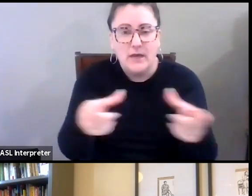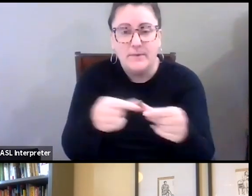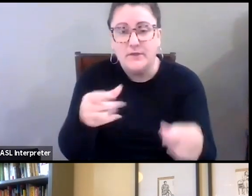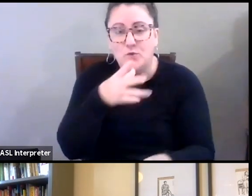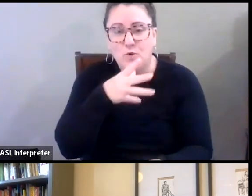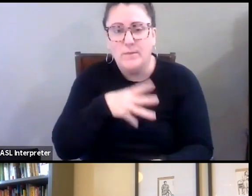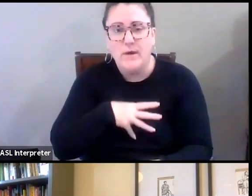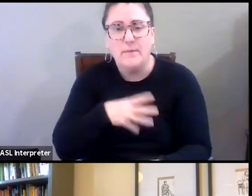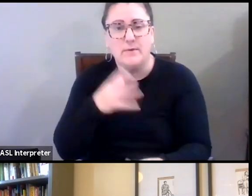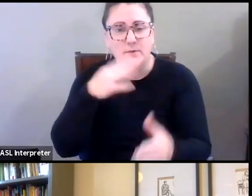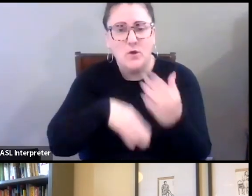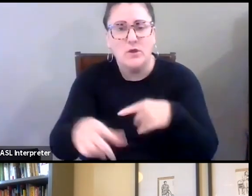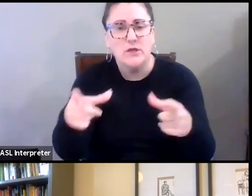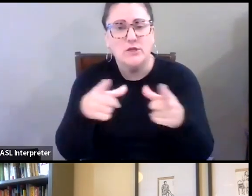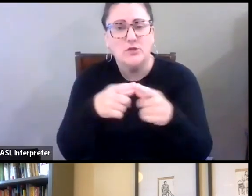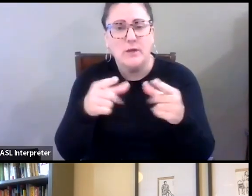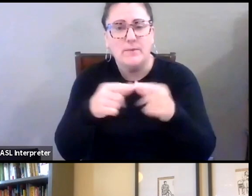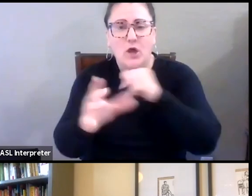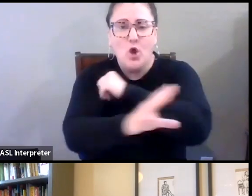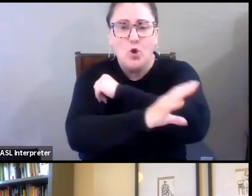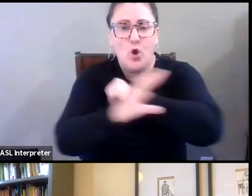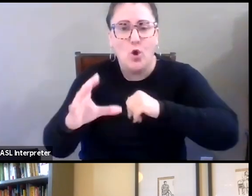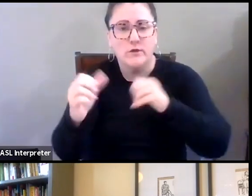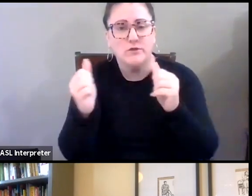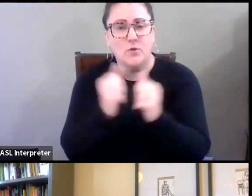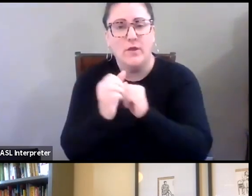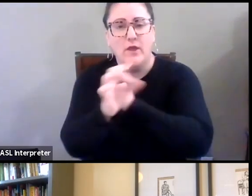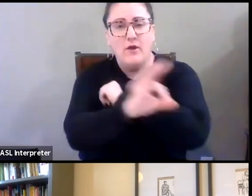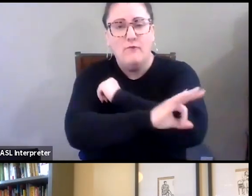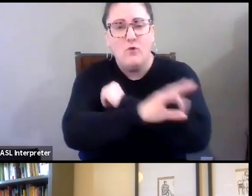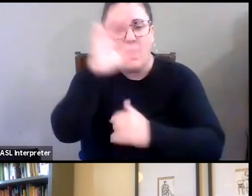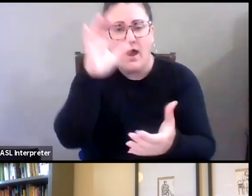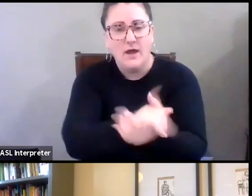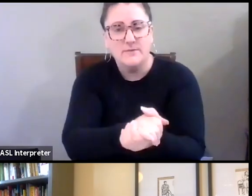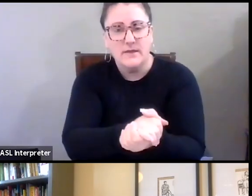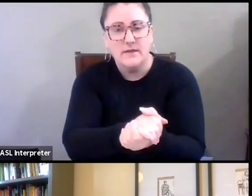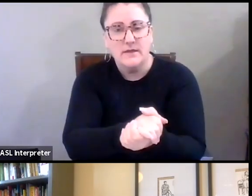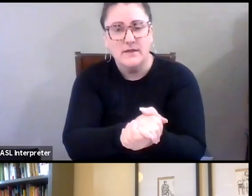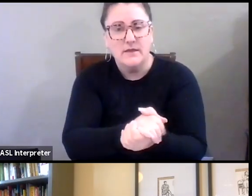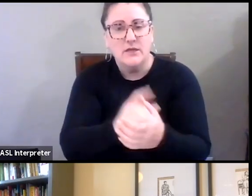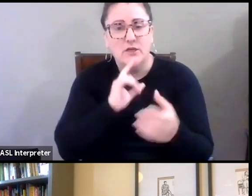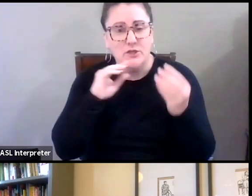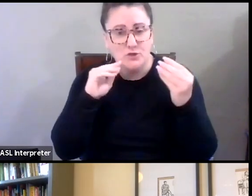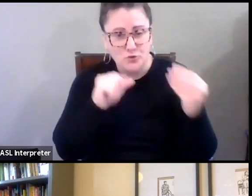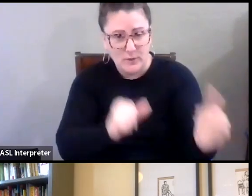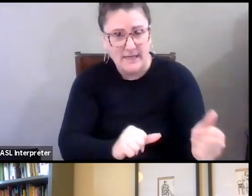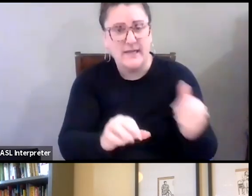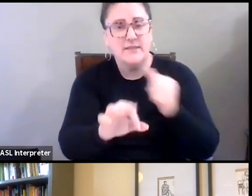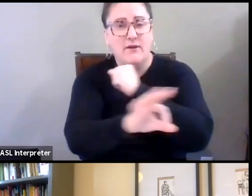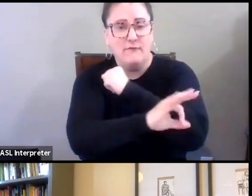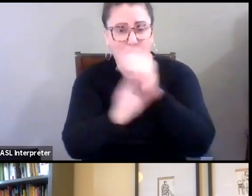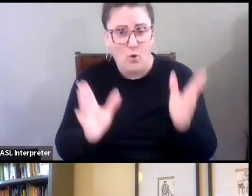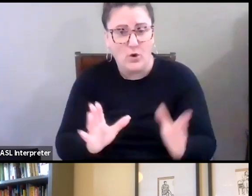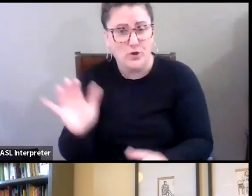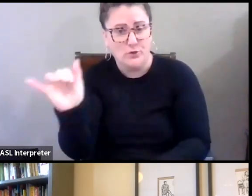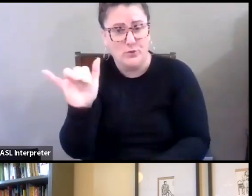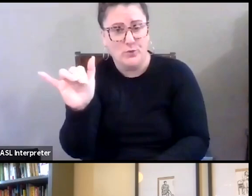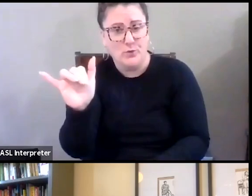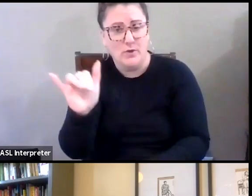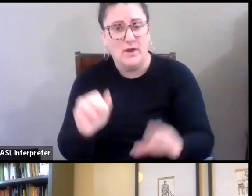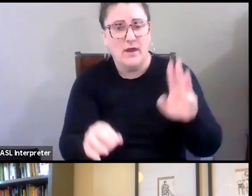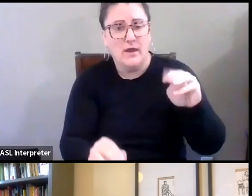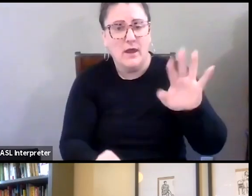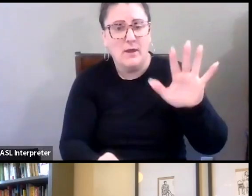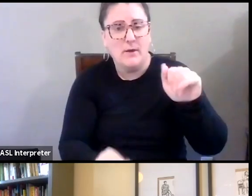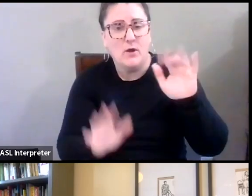she goes to the Japanese coast with her foreign husband, she is treated as a foreigner as well. And then Mira, in